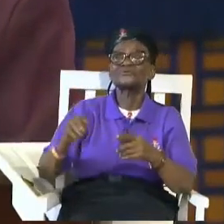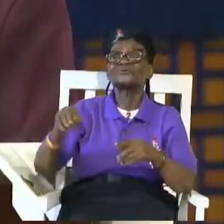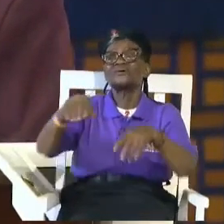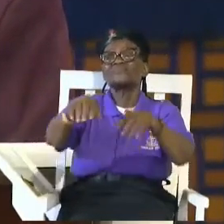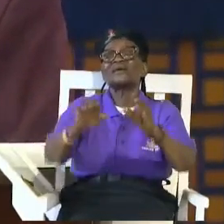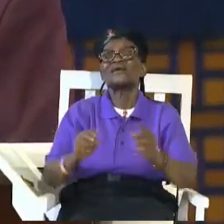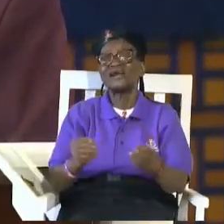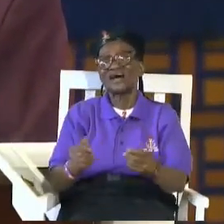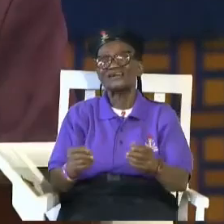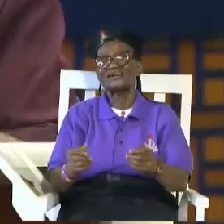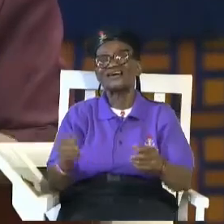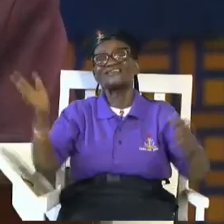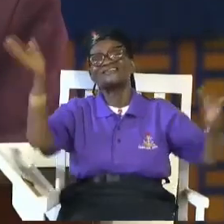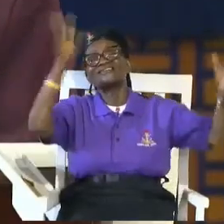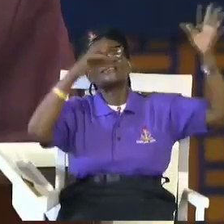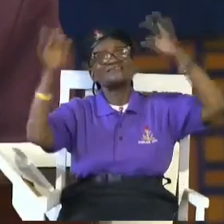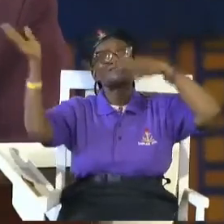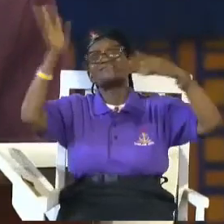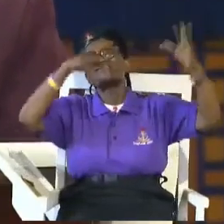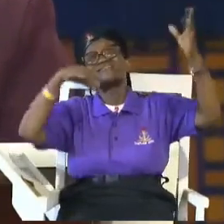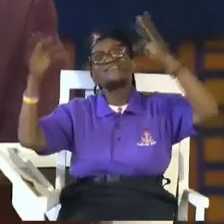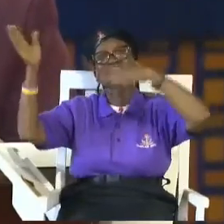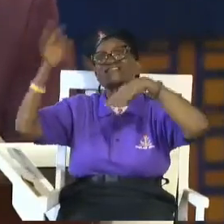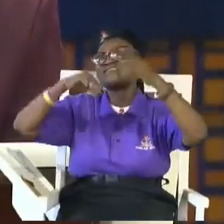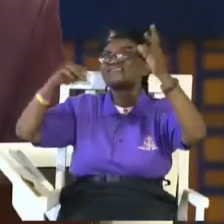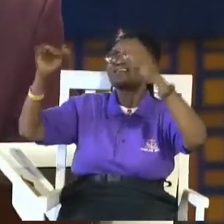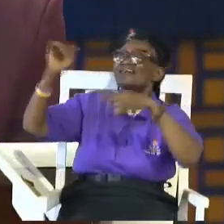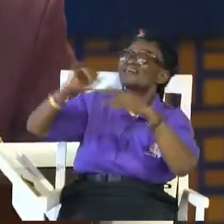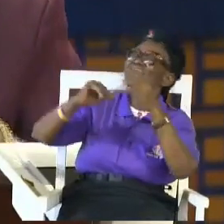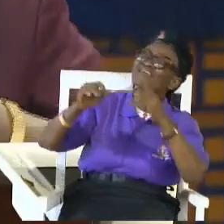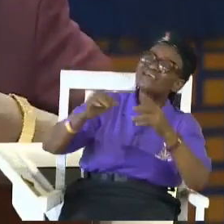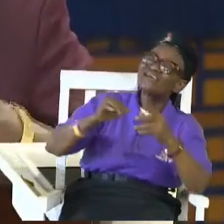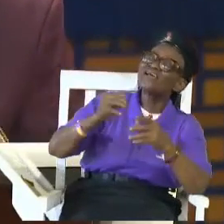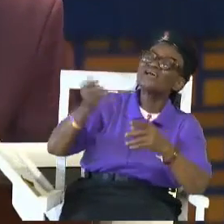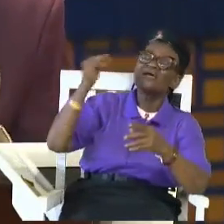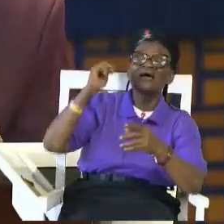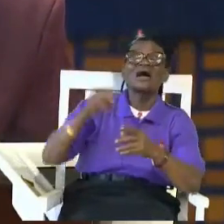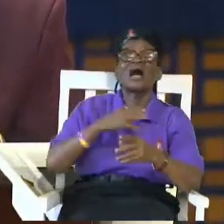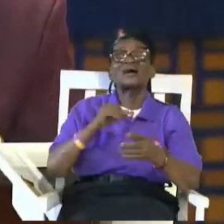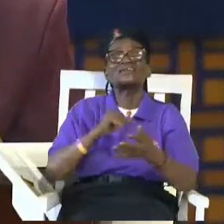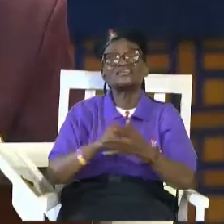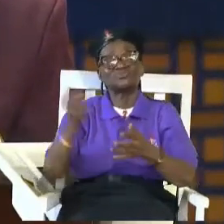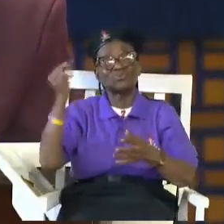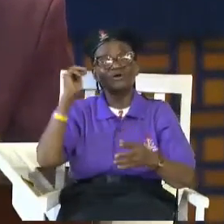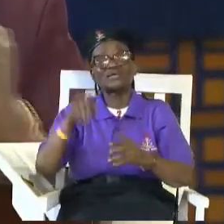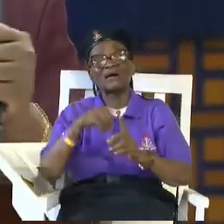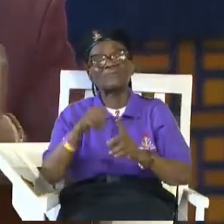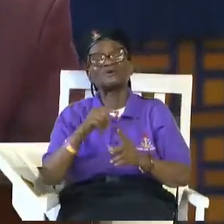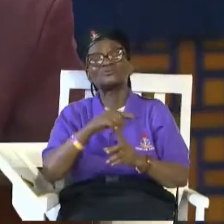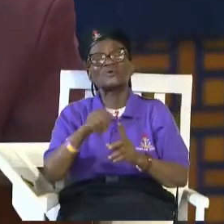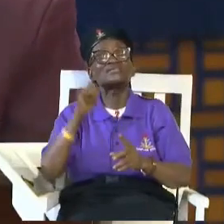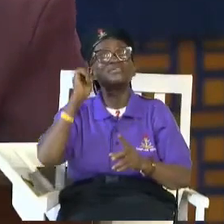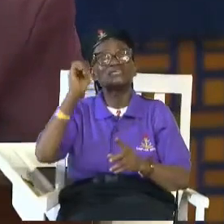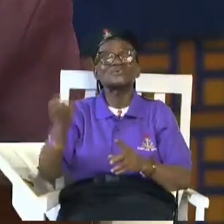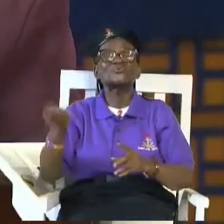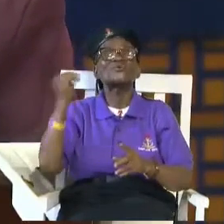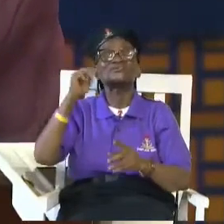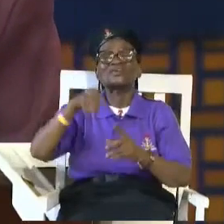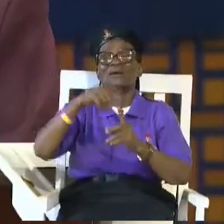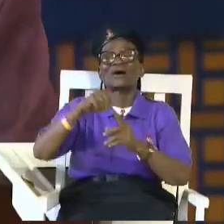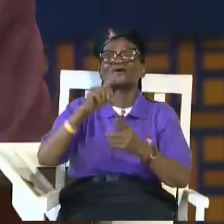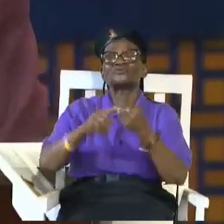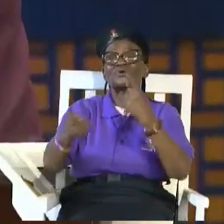him. It was just when he was about to come back to life that Jesus came. It's coincidence.